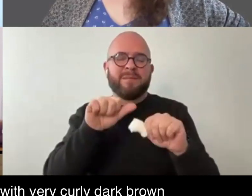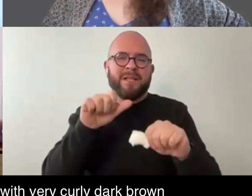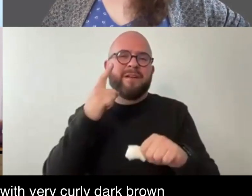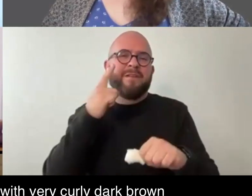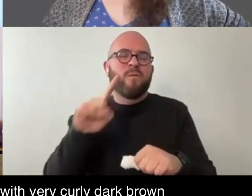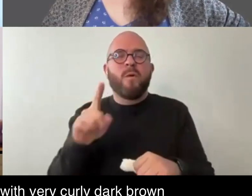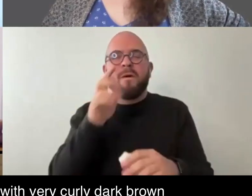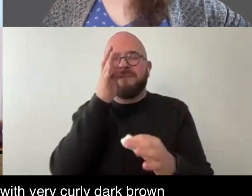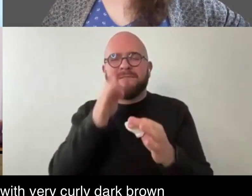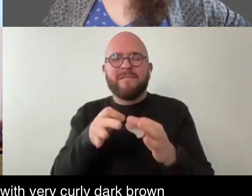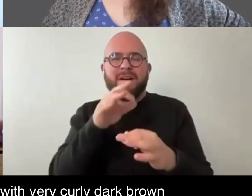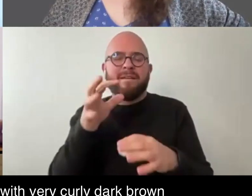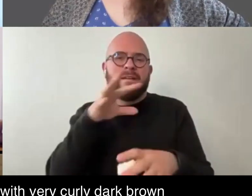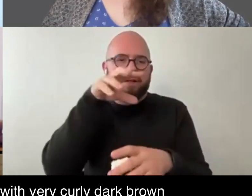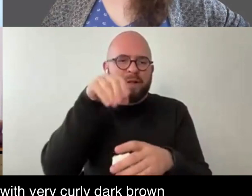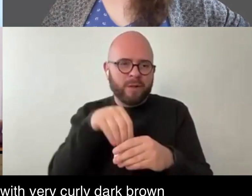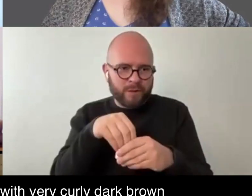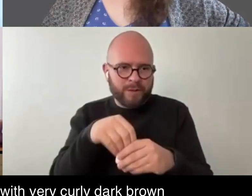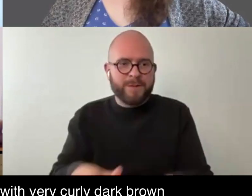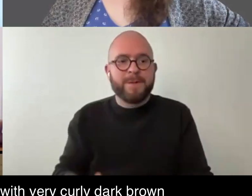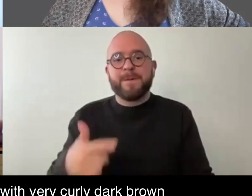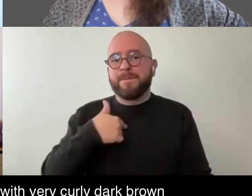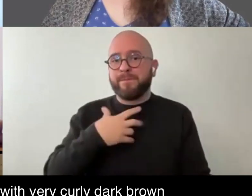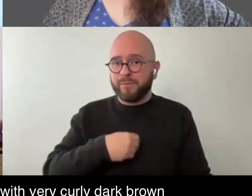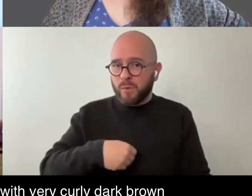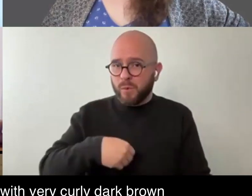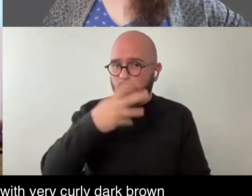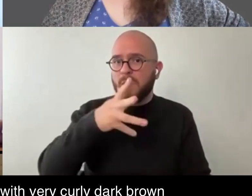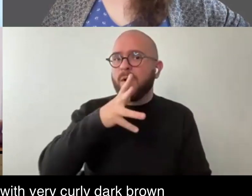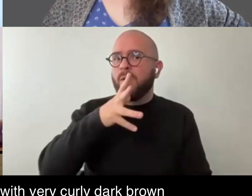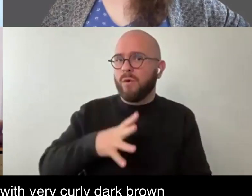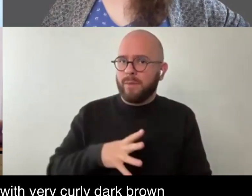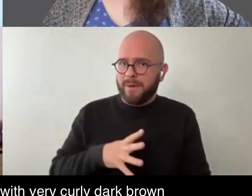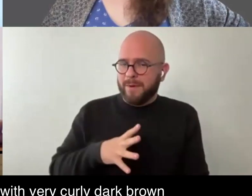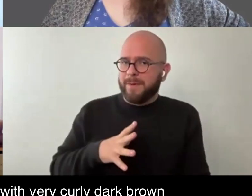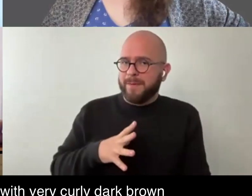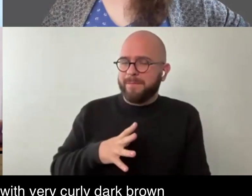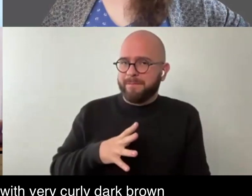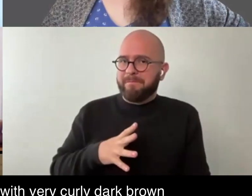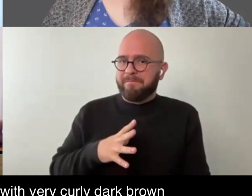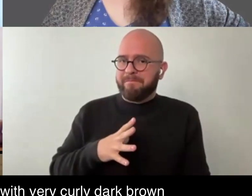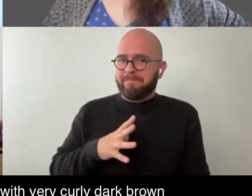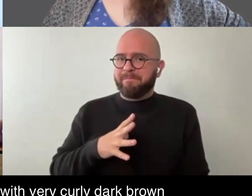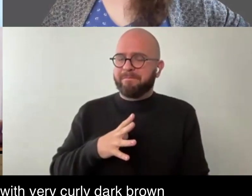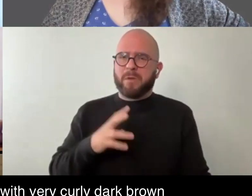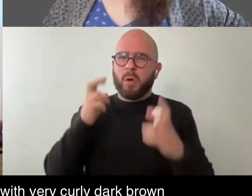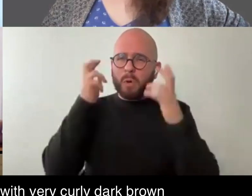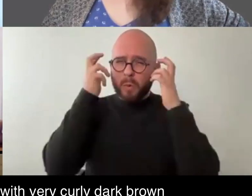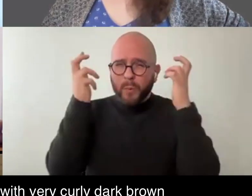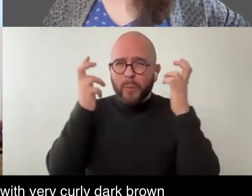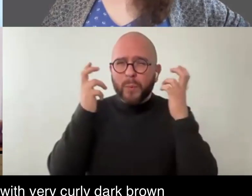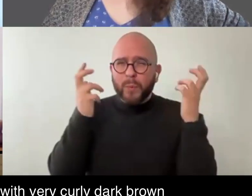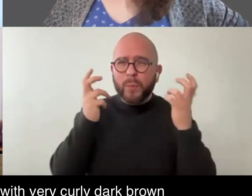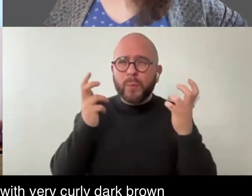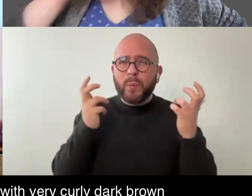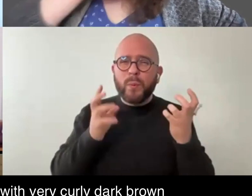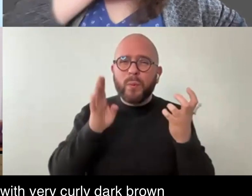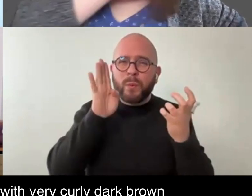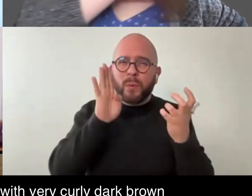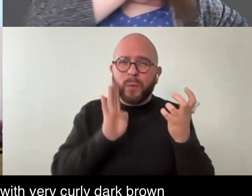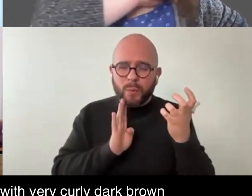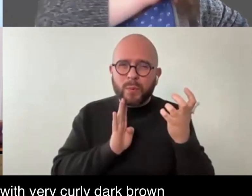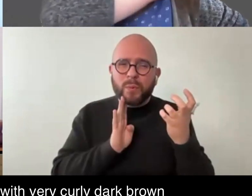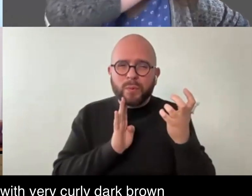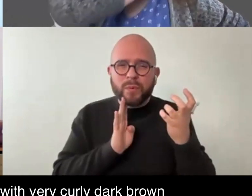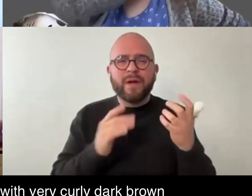And I am a white woman with very curly, dark brown hair. I'm wearing